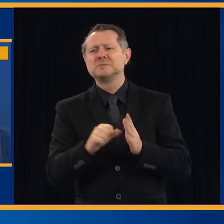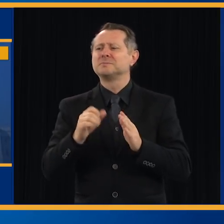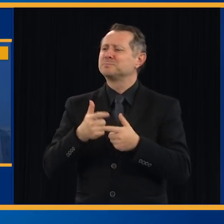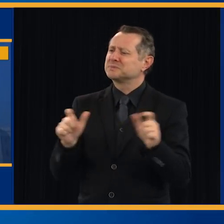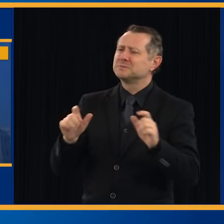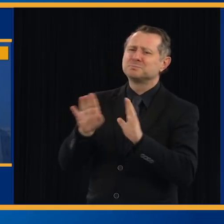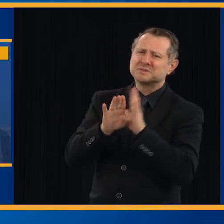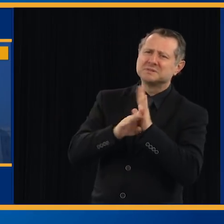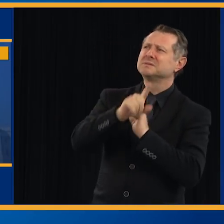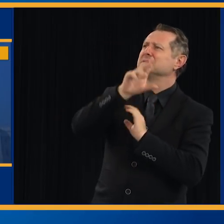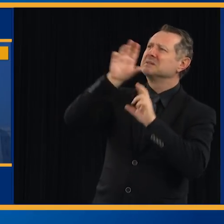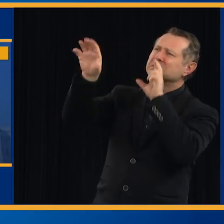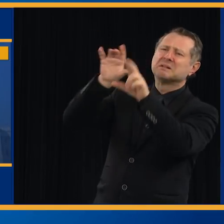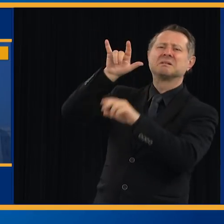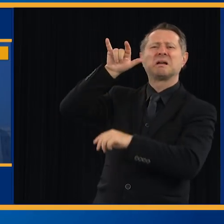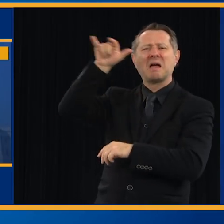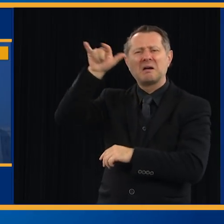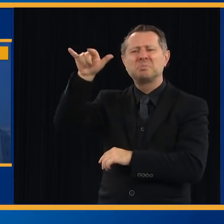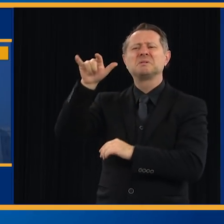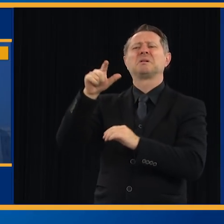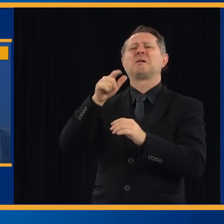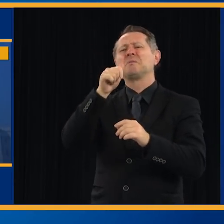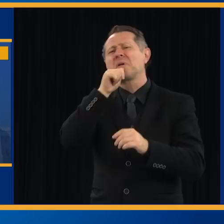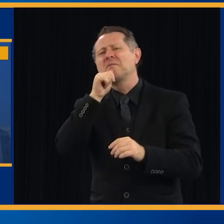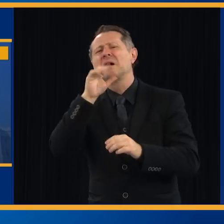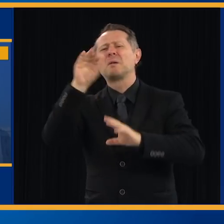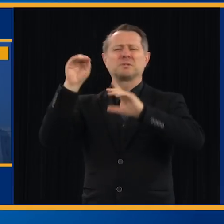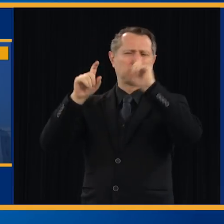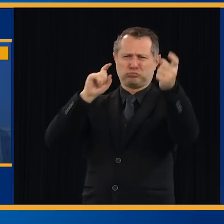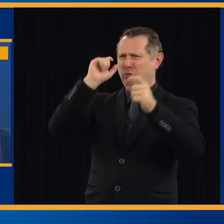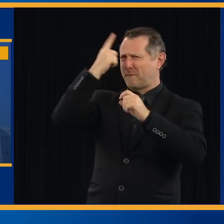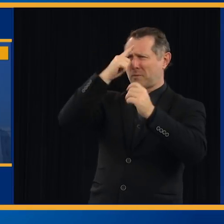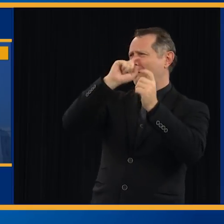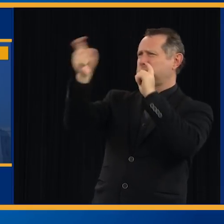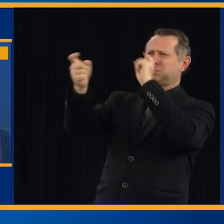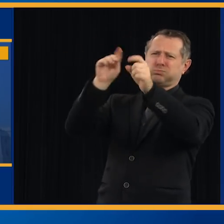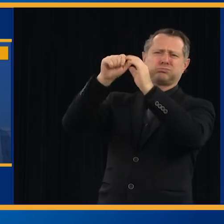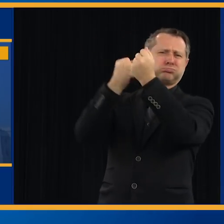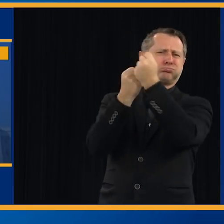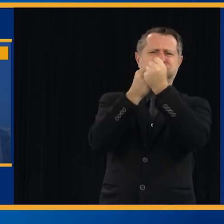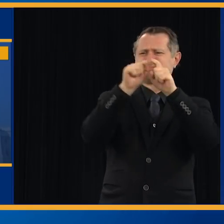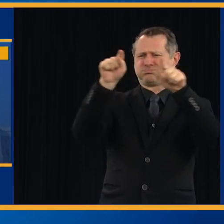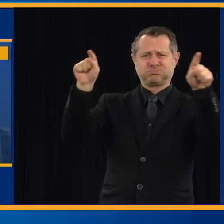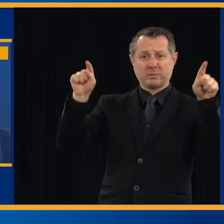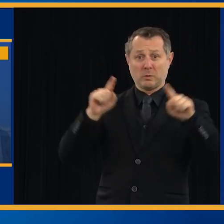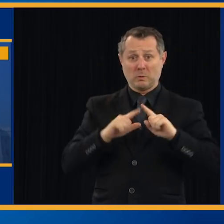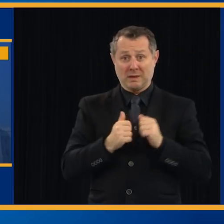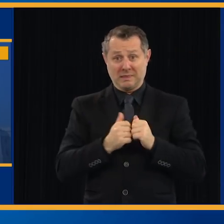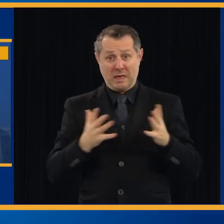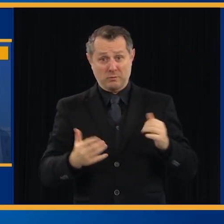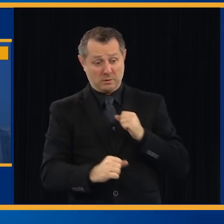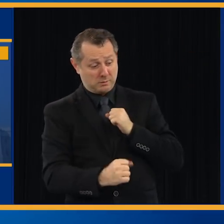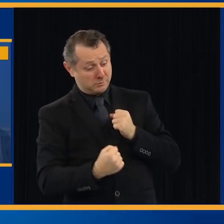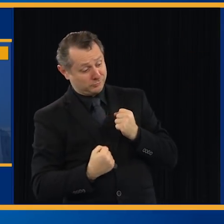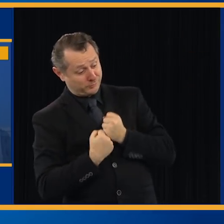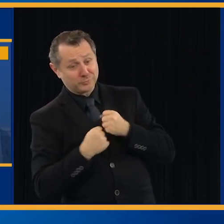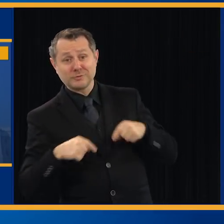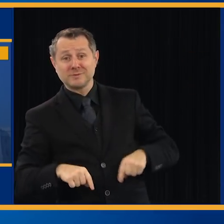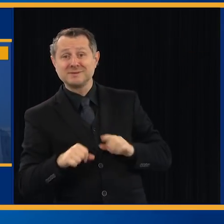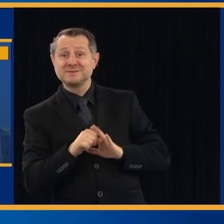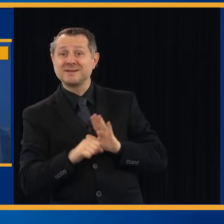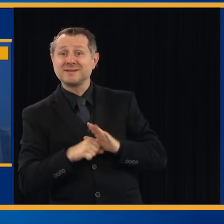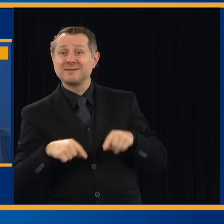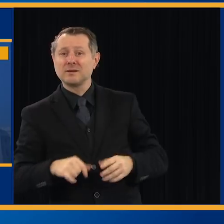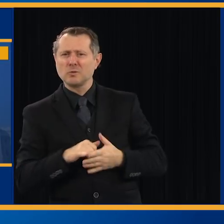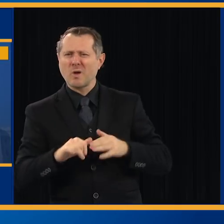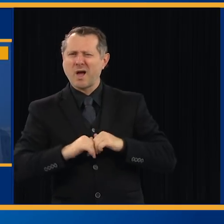all these private sector interests as well as citizens. But if you don't help the state government and local government, then how are we supposed to have the finances